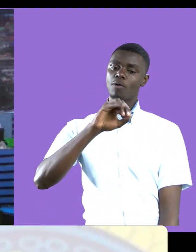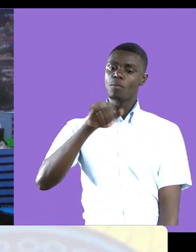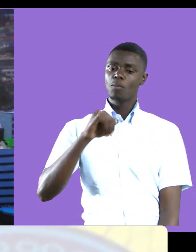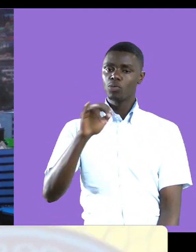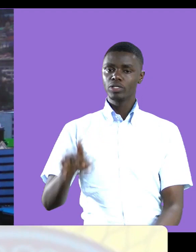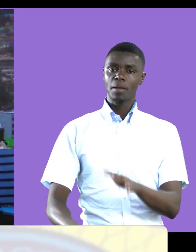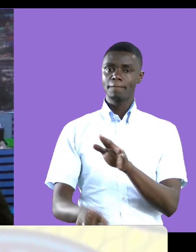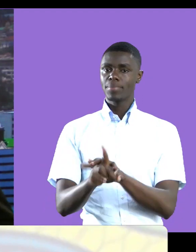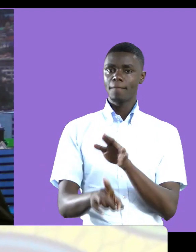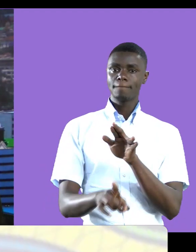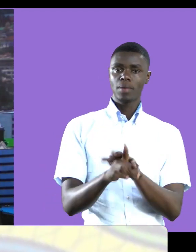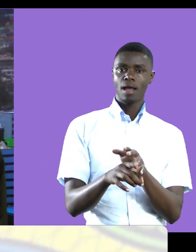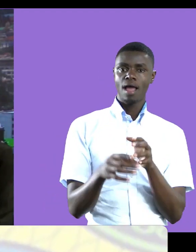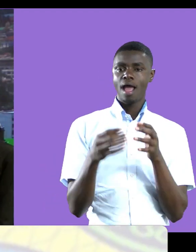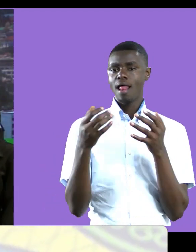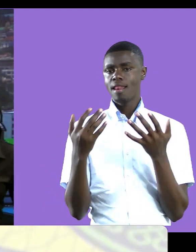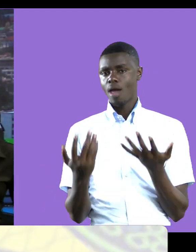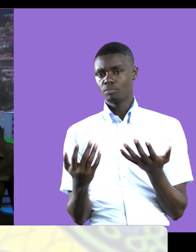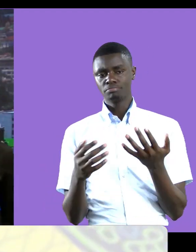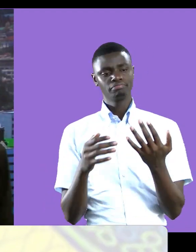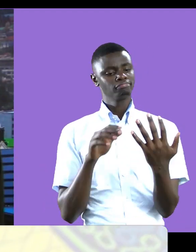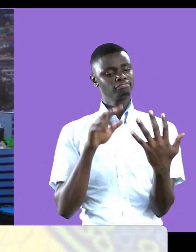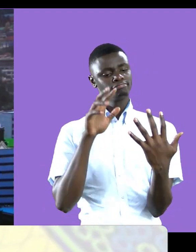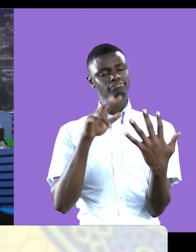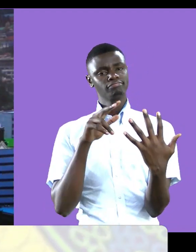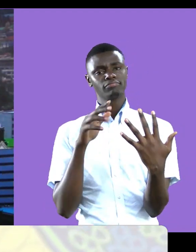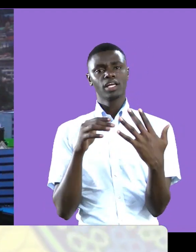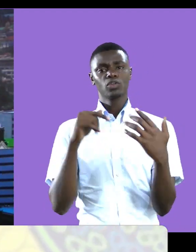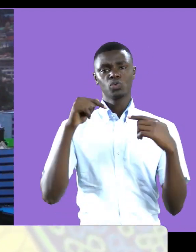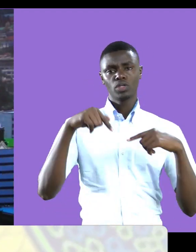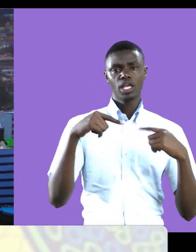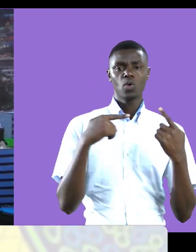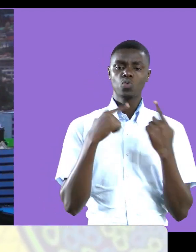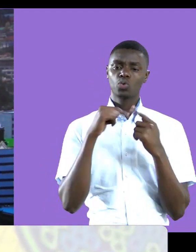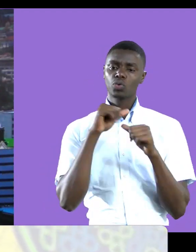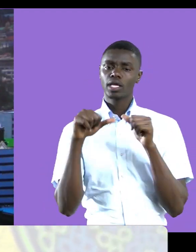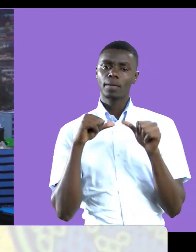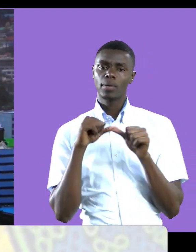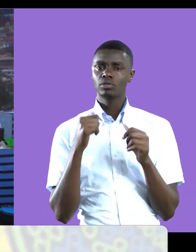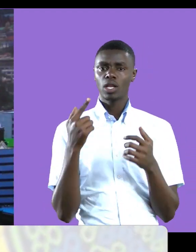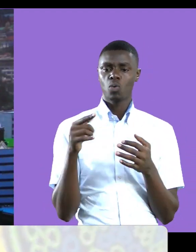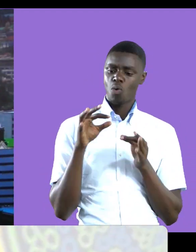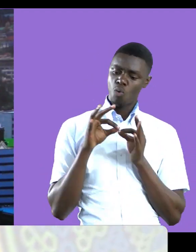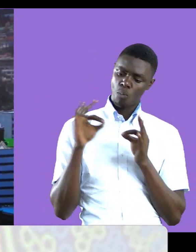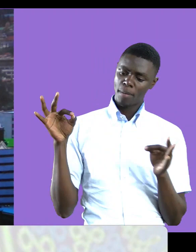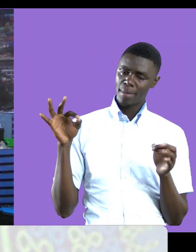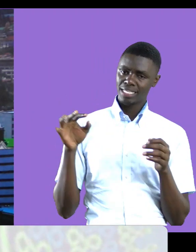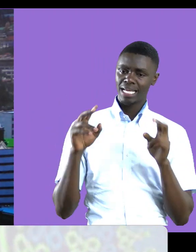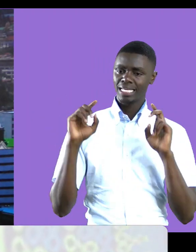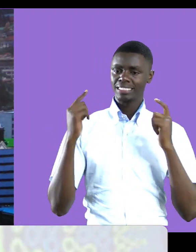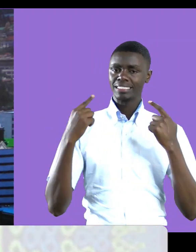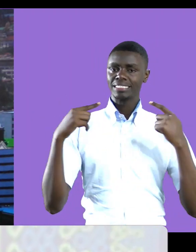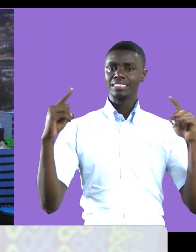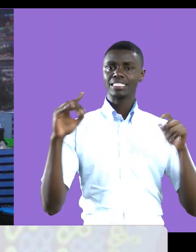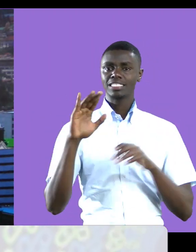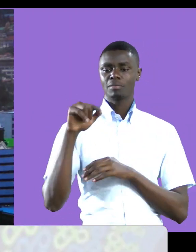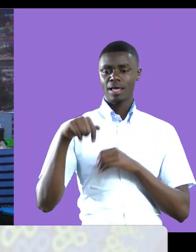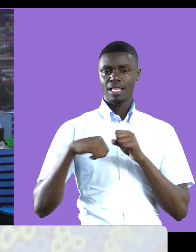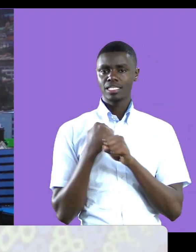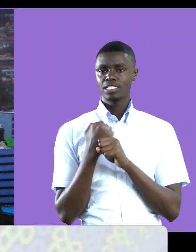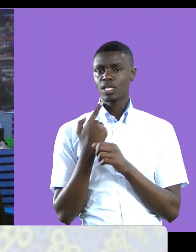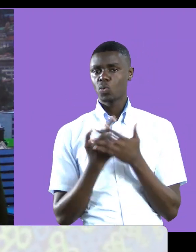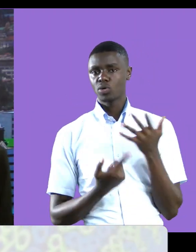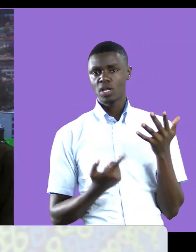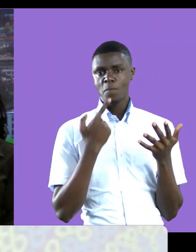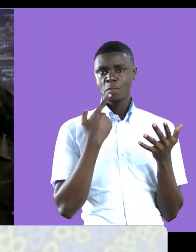So let me just go through one truth. You know, tonight we're talking about, you know, how have you measured your success, you know, this year. And